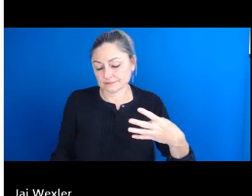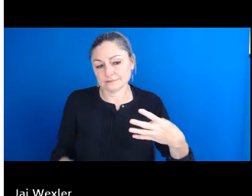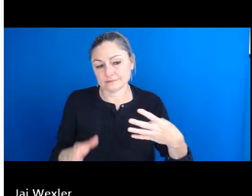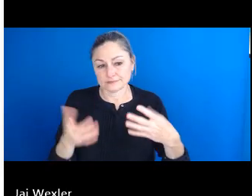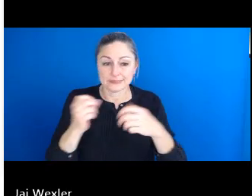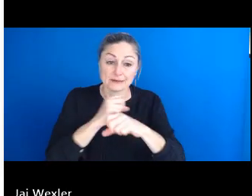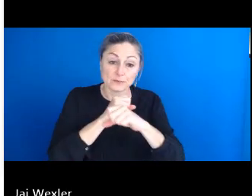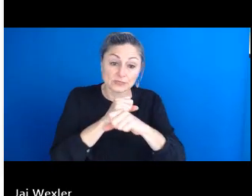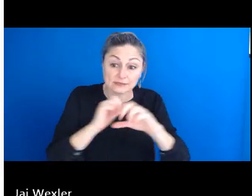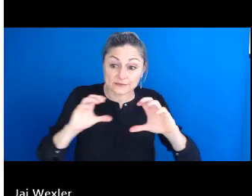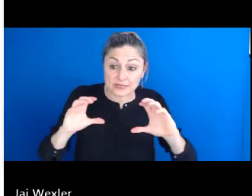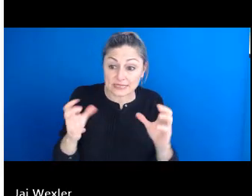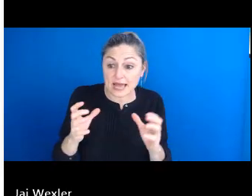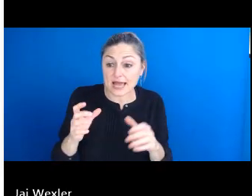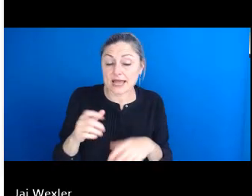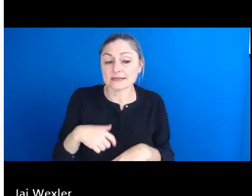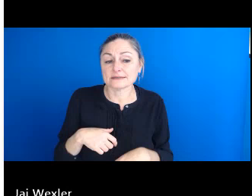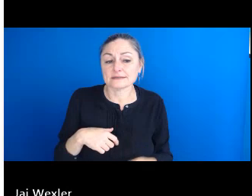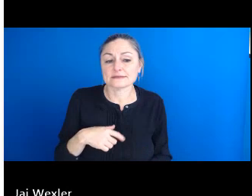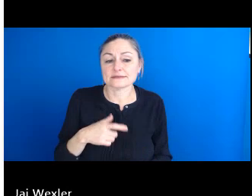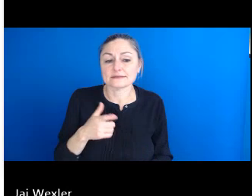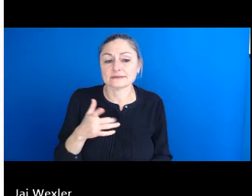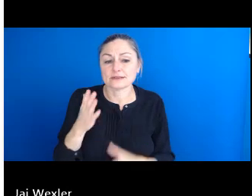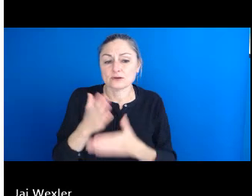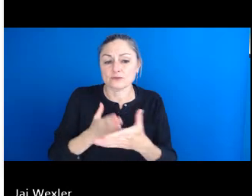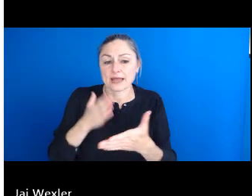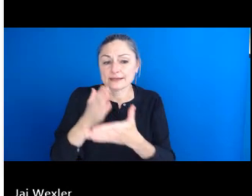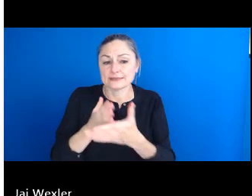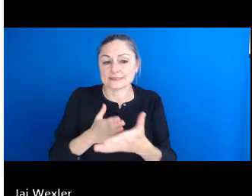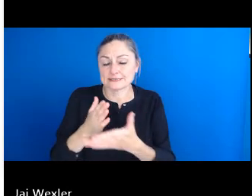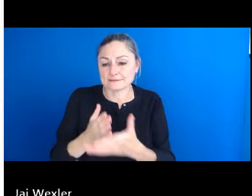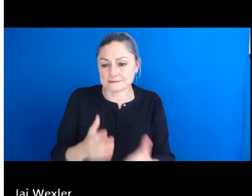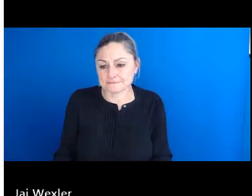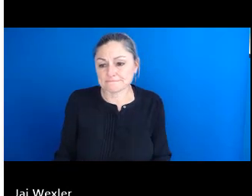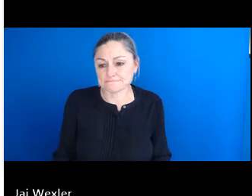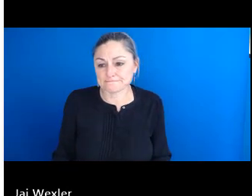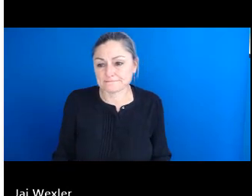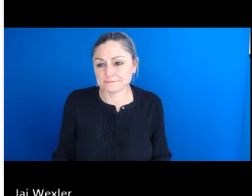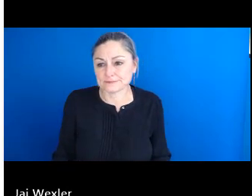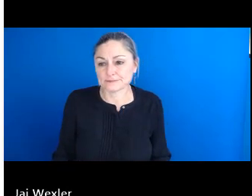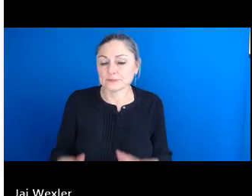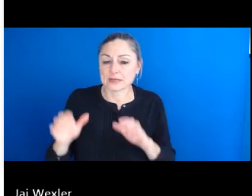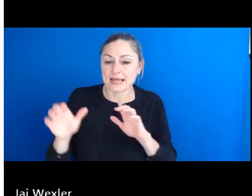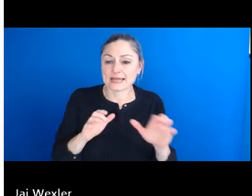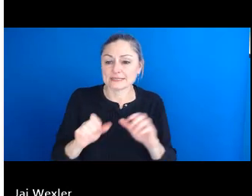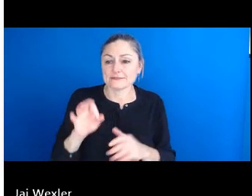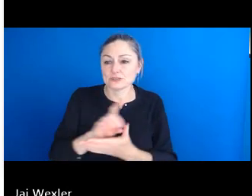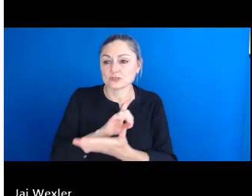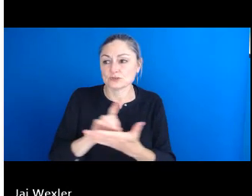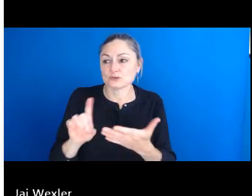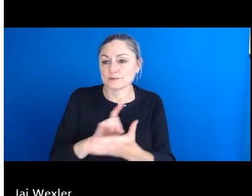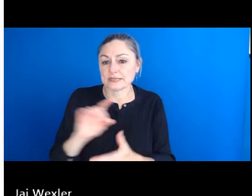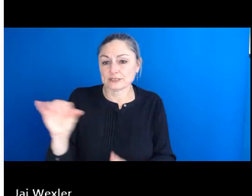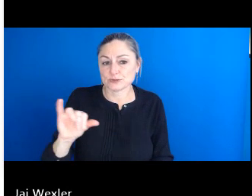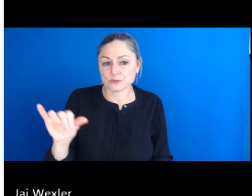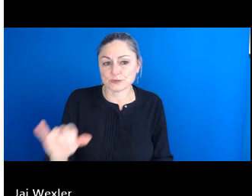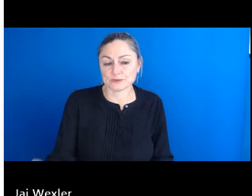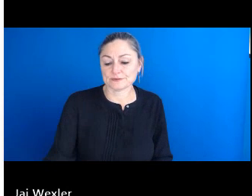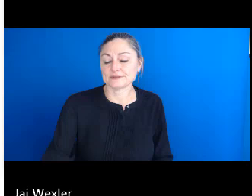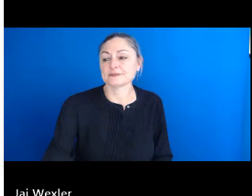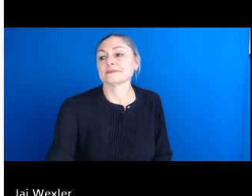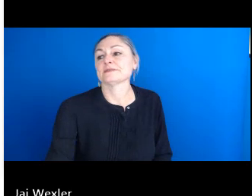protected class, in terms of the act of harassment or act of discrimination as well. I